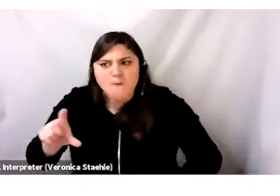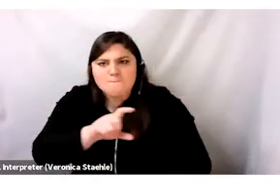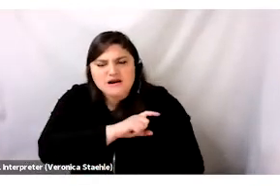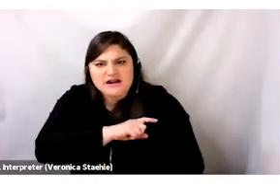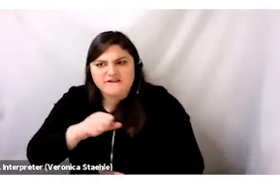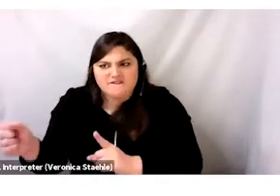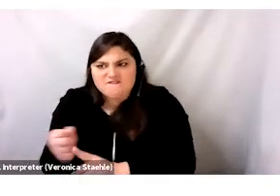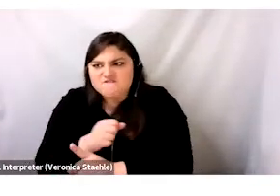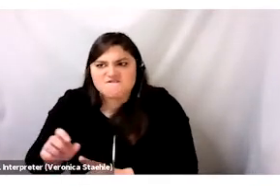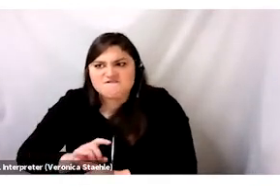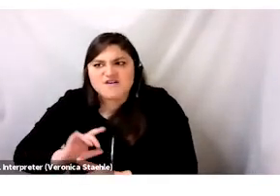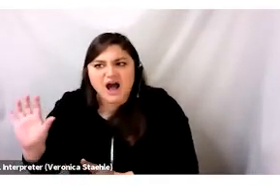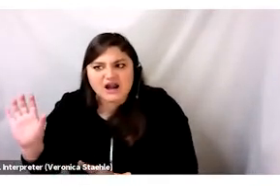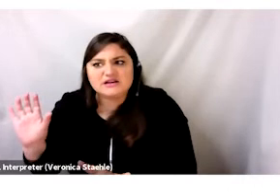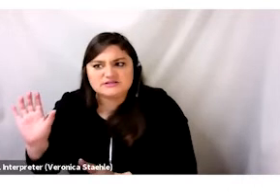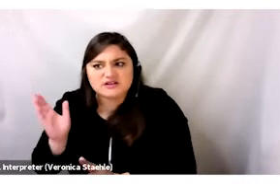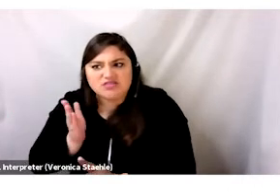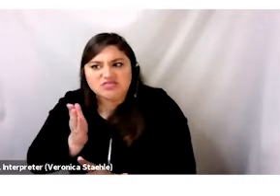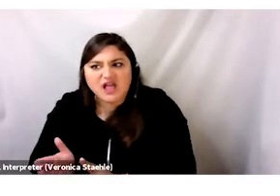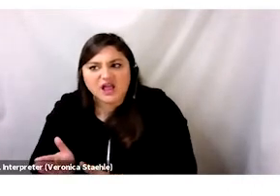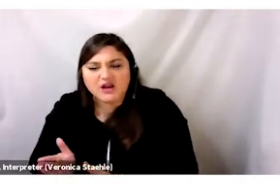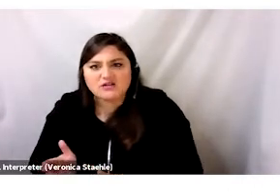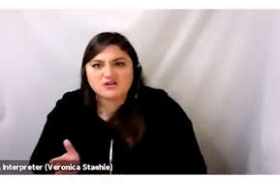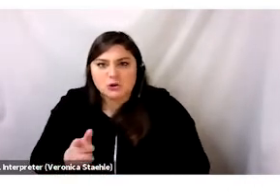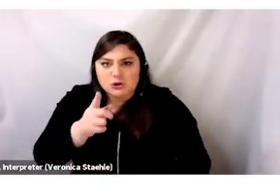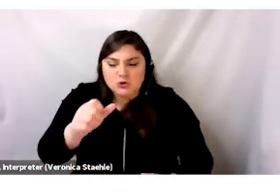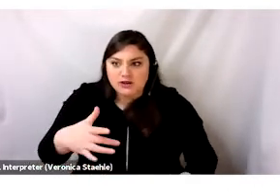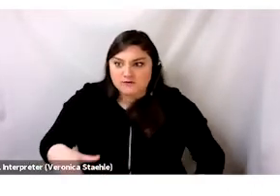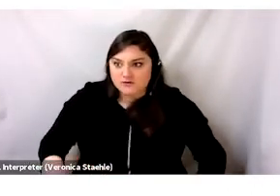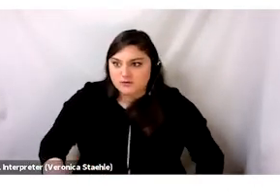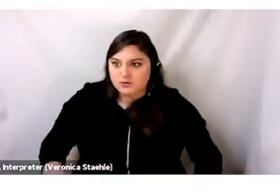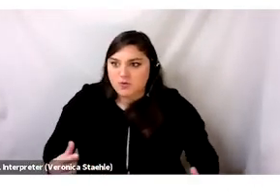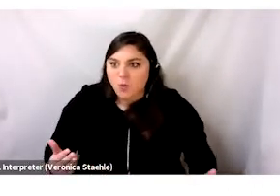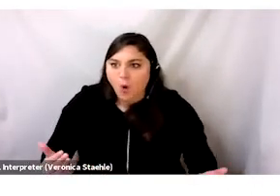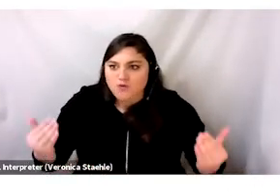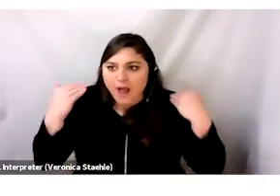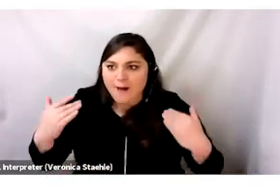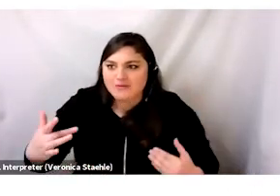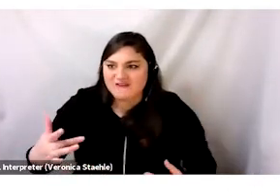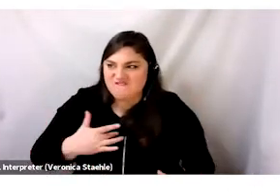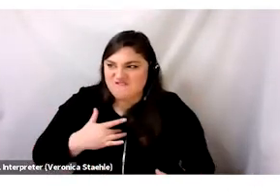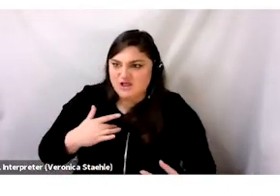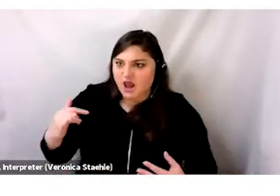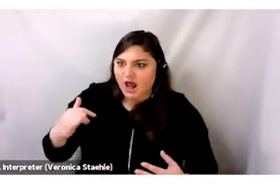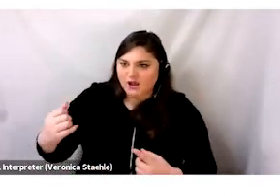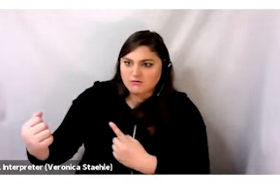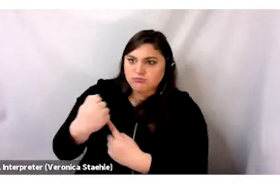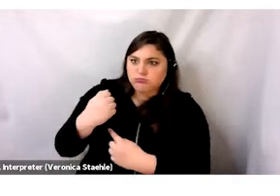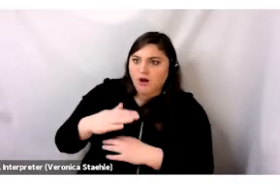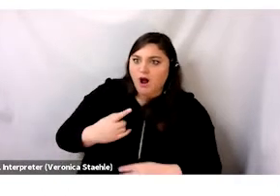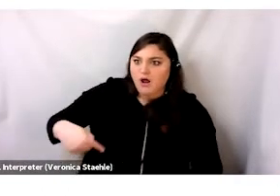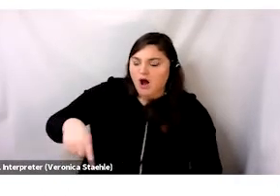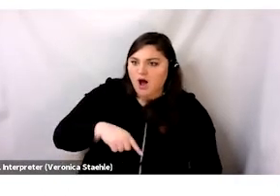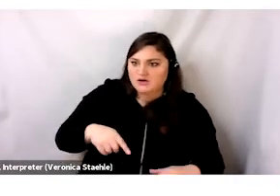it can feel completely overwhelming and like everyone is under assault. However, one of